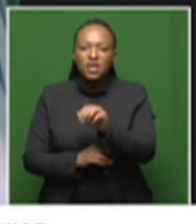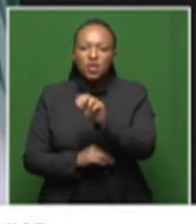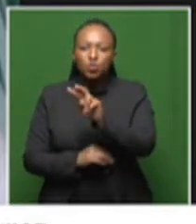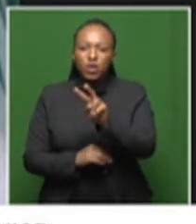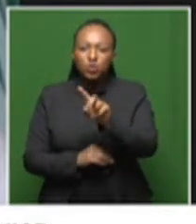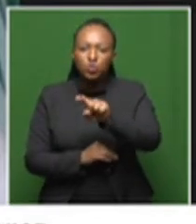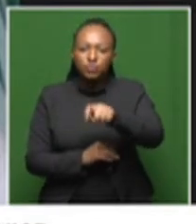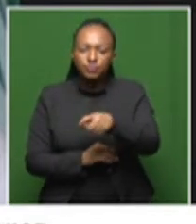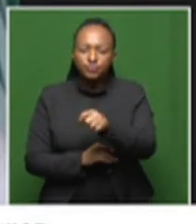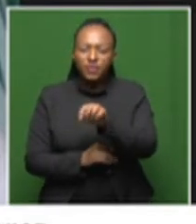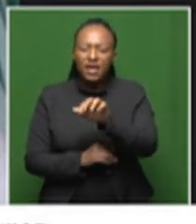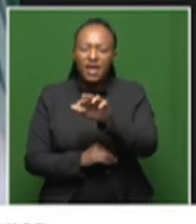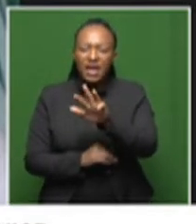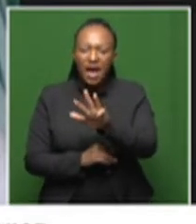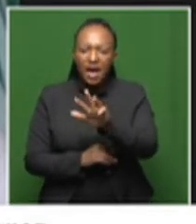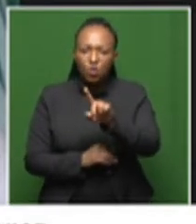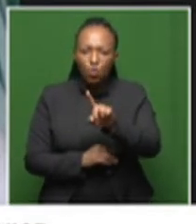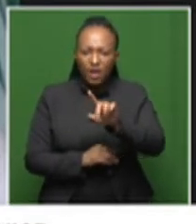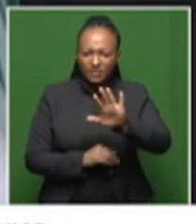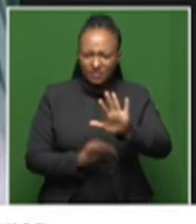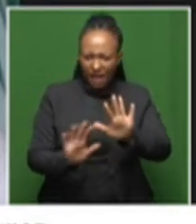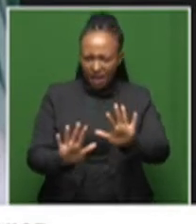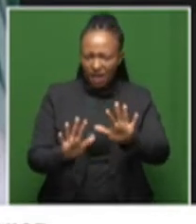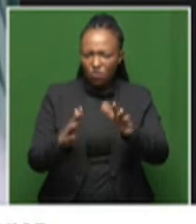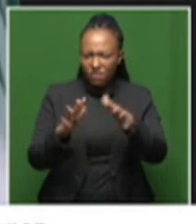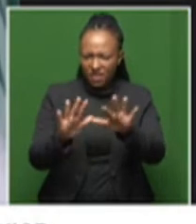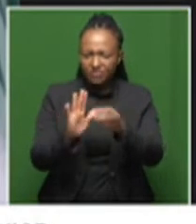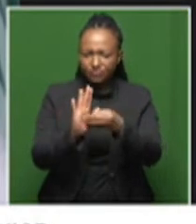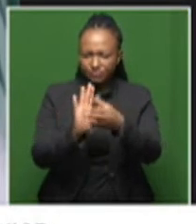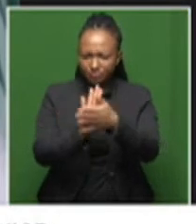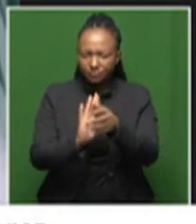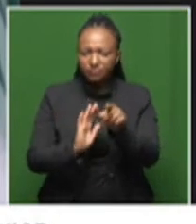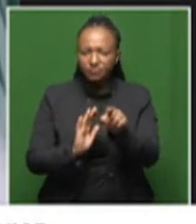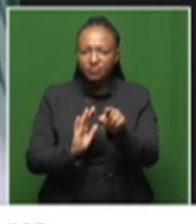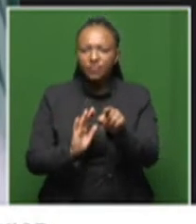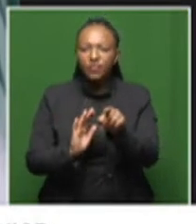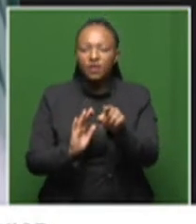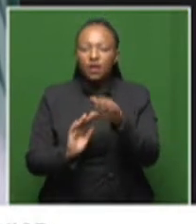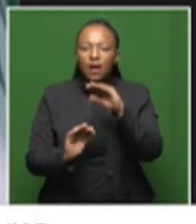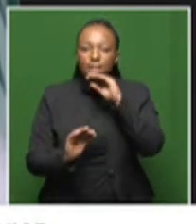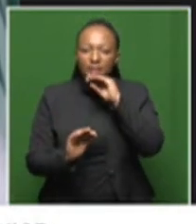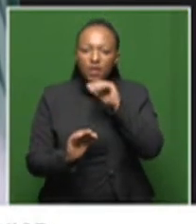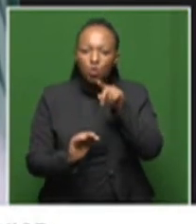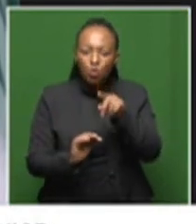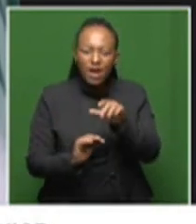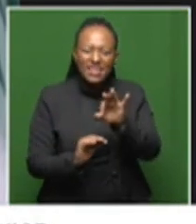22,910 new cases being recorded, which represented a